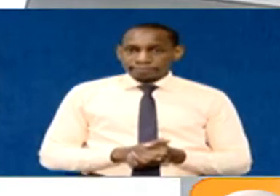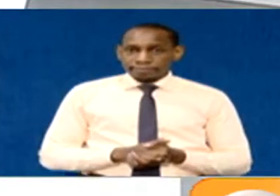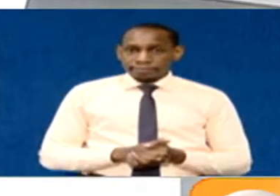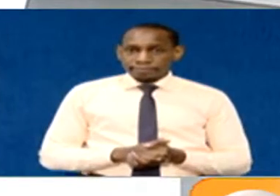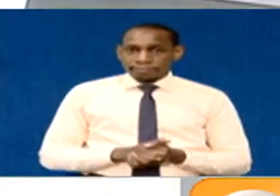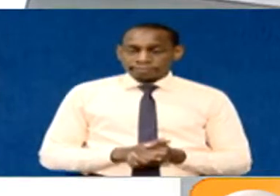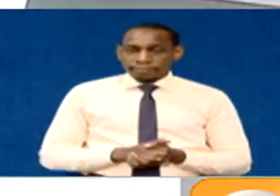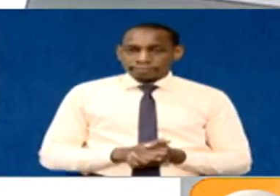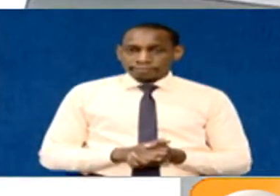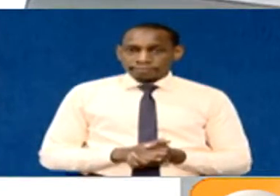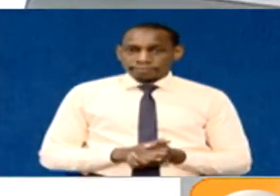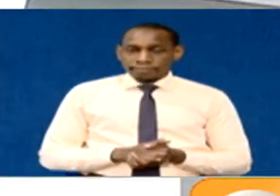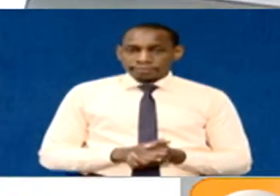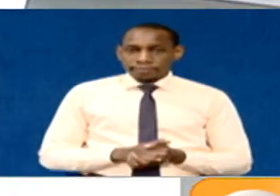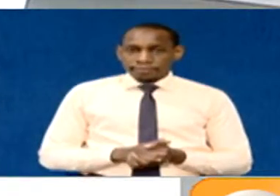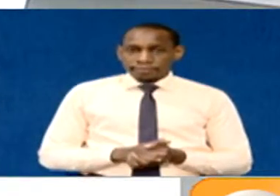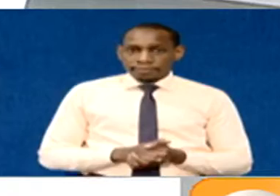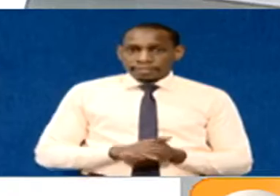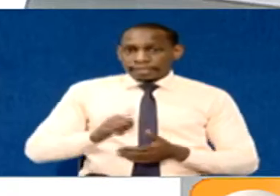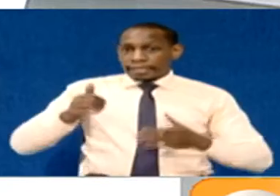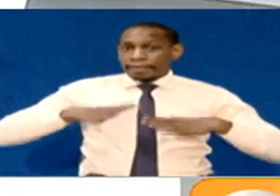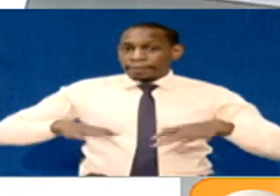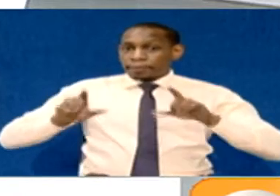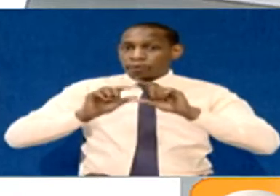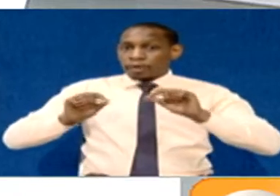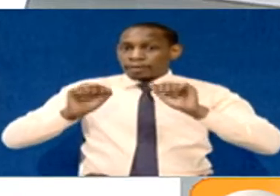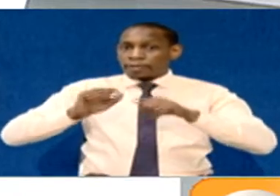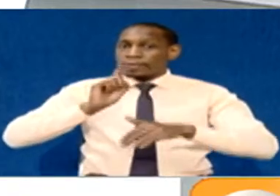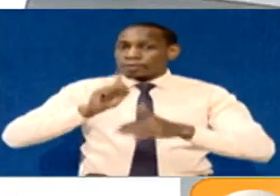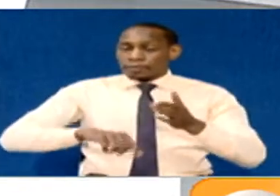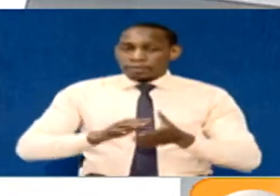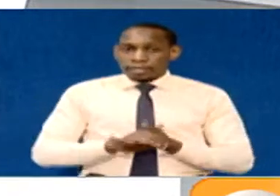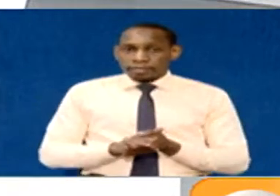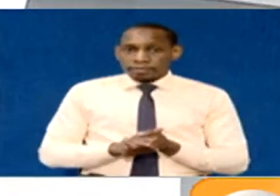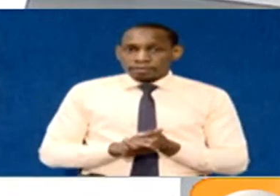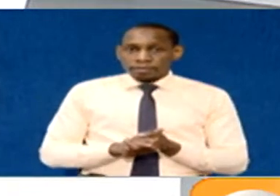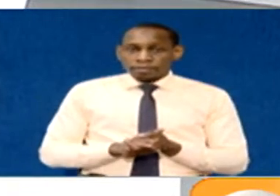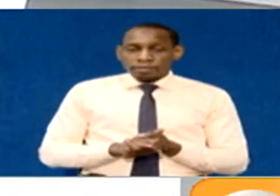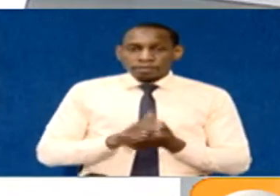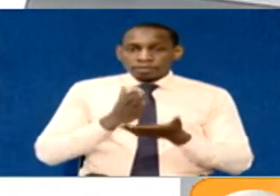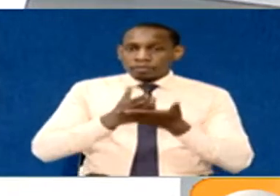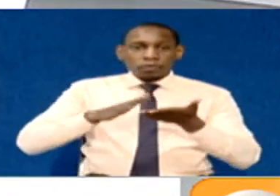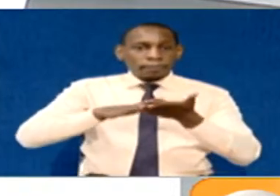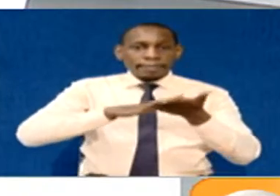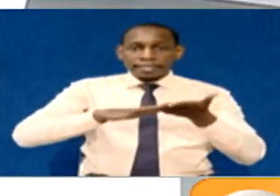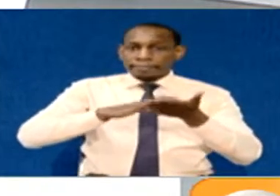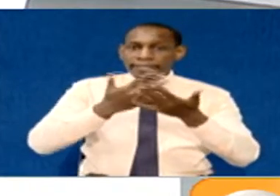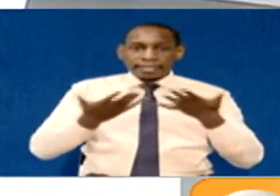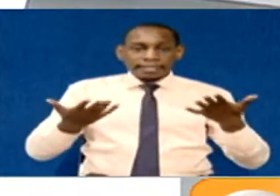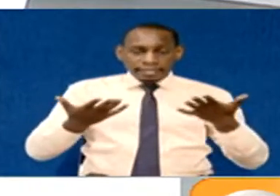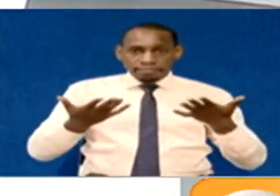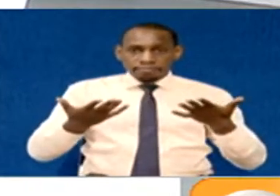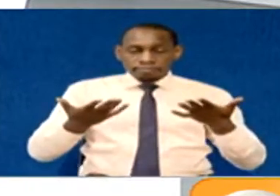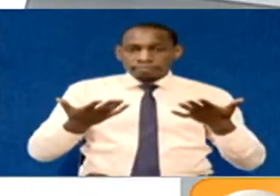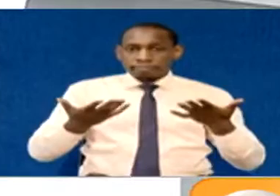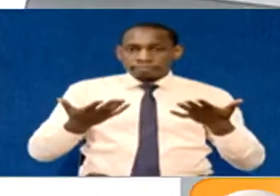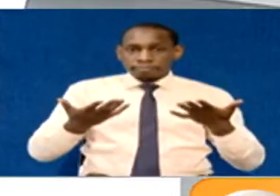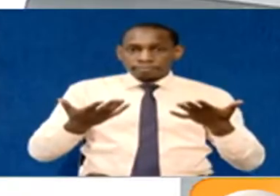that line ought to be respected. And some people would say, I mean, that looks like a very basic thing in terms of just